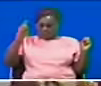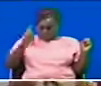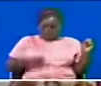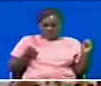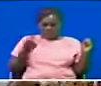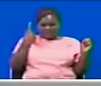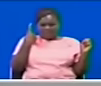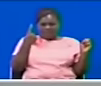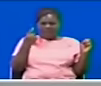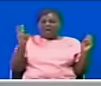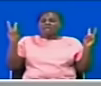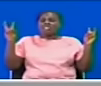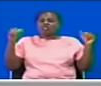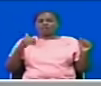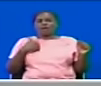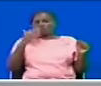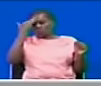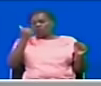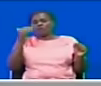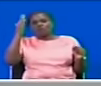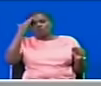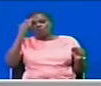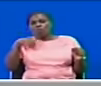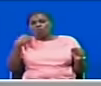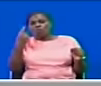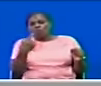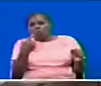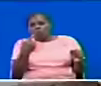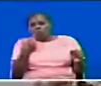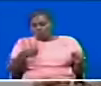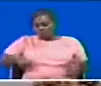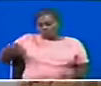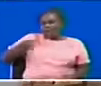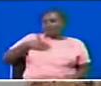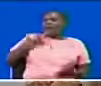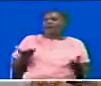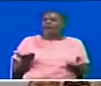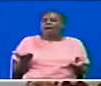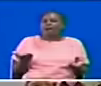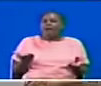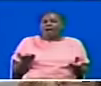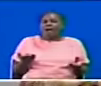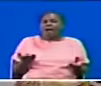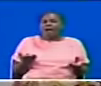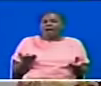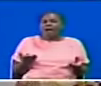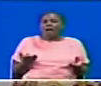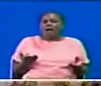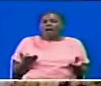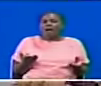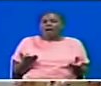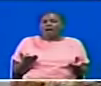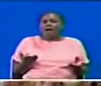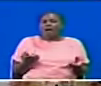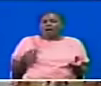right. You have issues because you want to know who is holding my handbag. And you know, these women are watching. They are wondering, Allah, we are